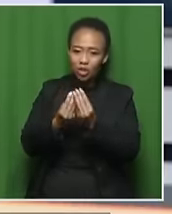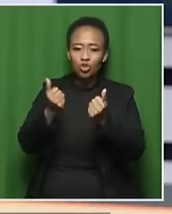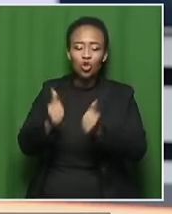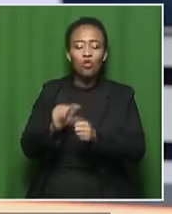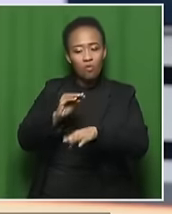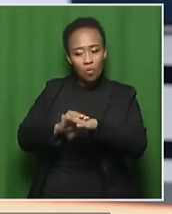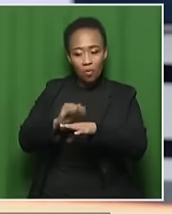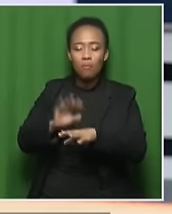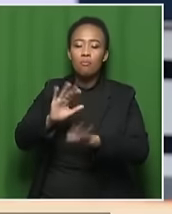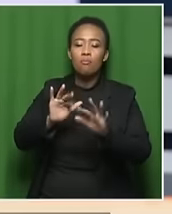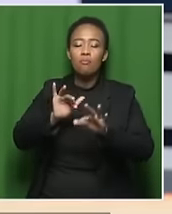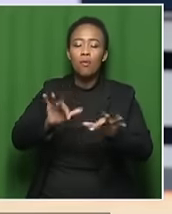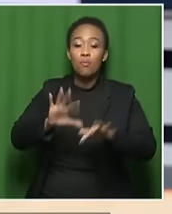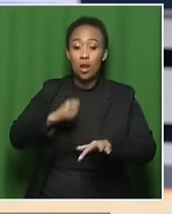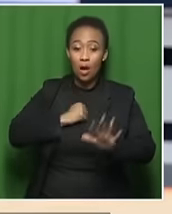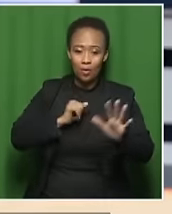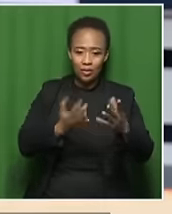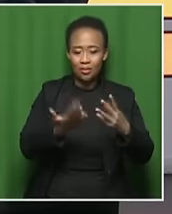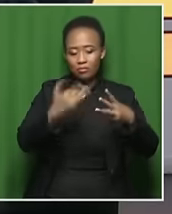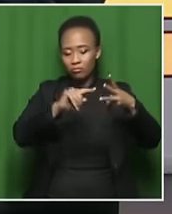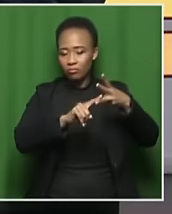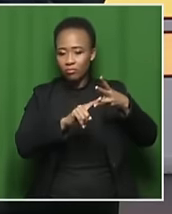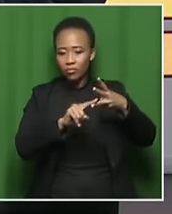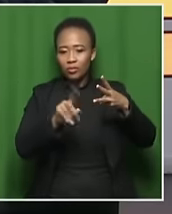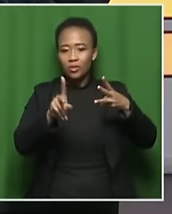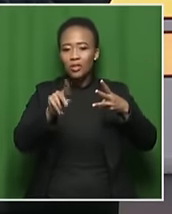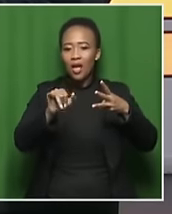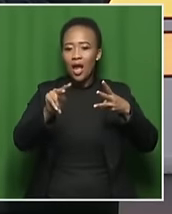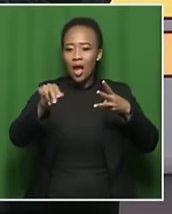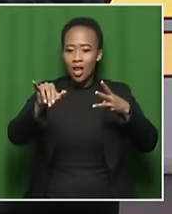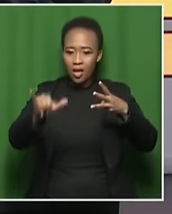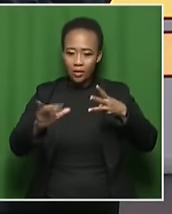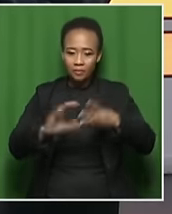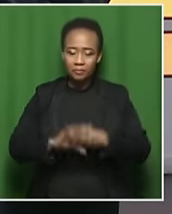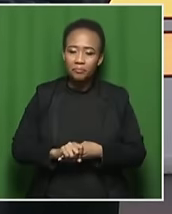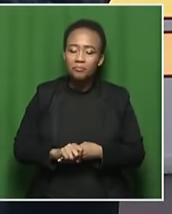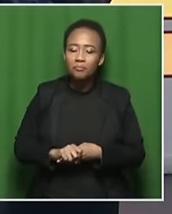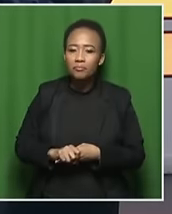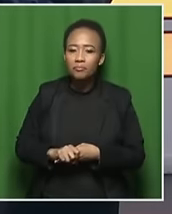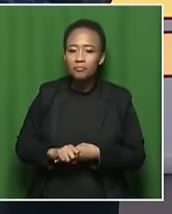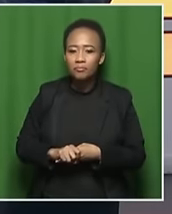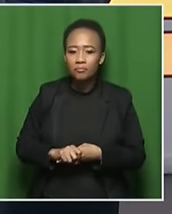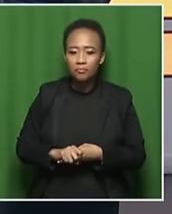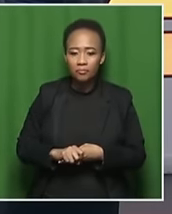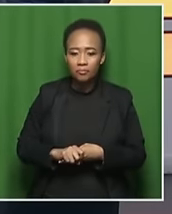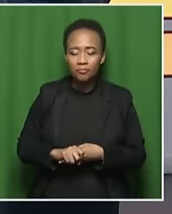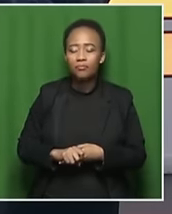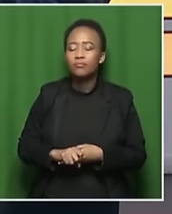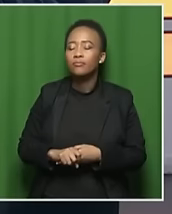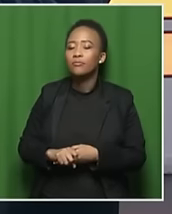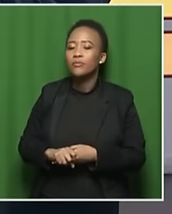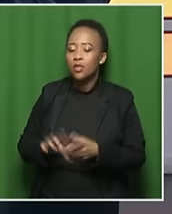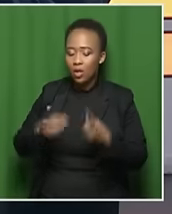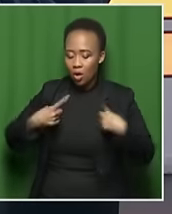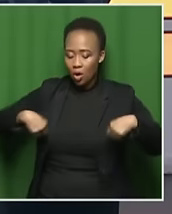Kenny? Thank you very much. look, for us as the PA, the